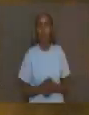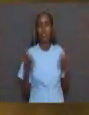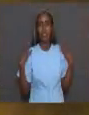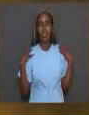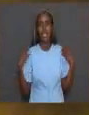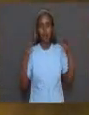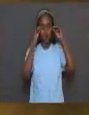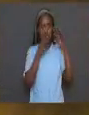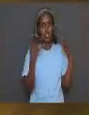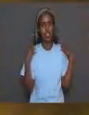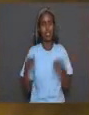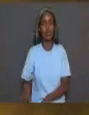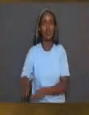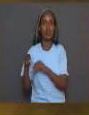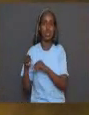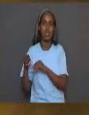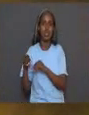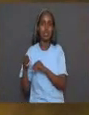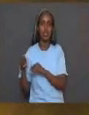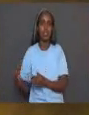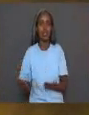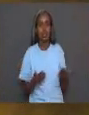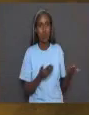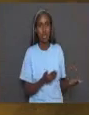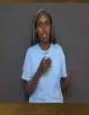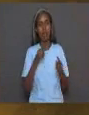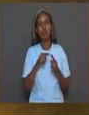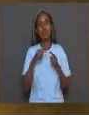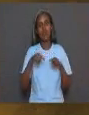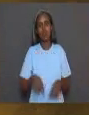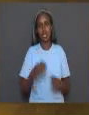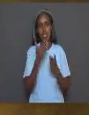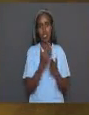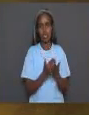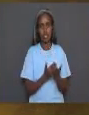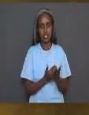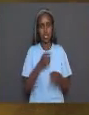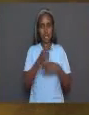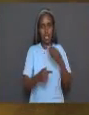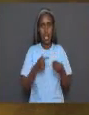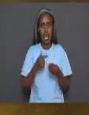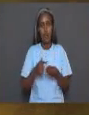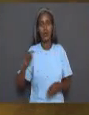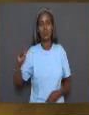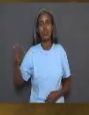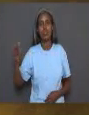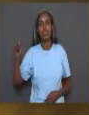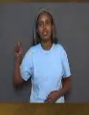Hello, teacher. Hello, students. Welcome to today's lesson about